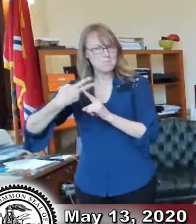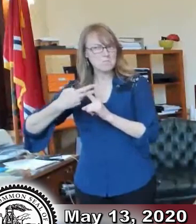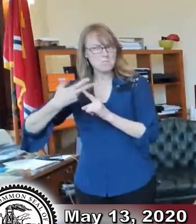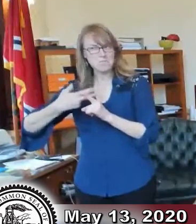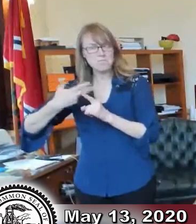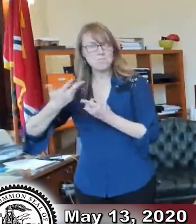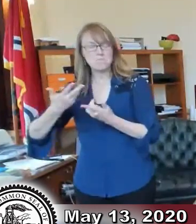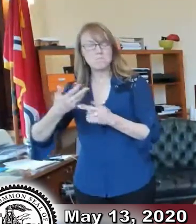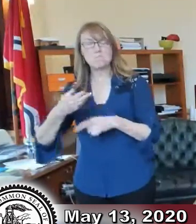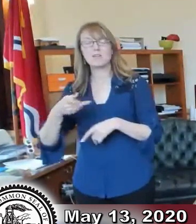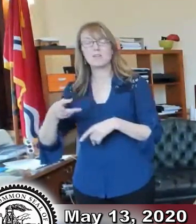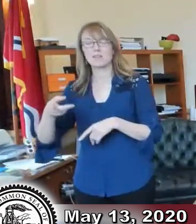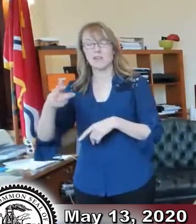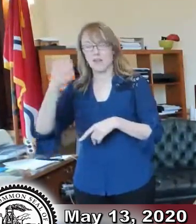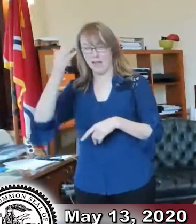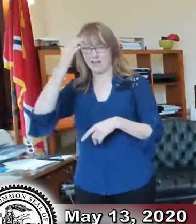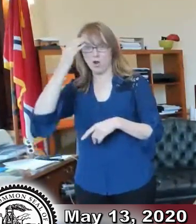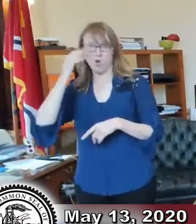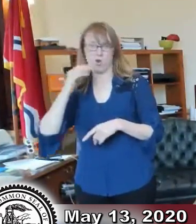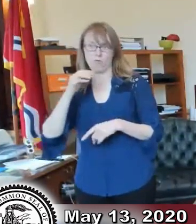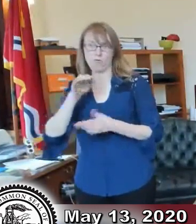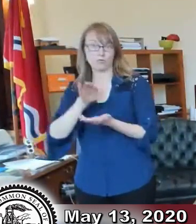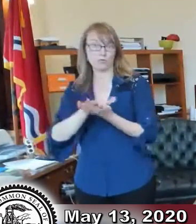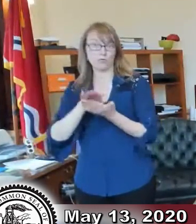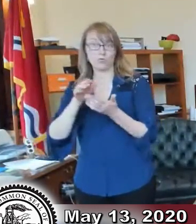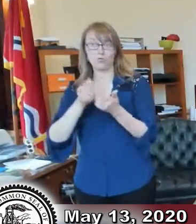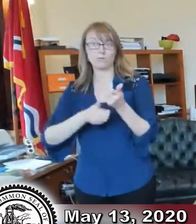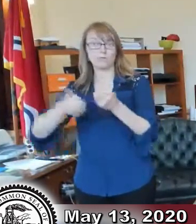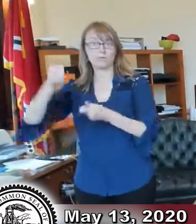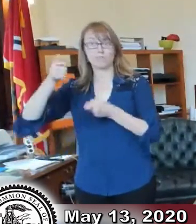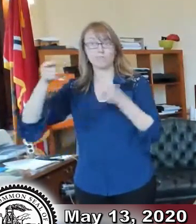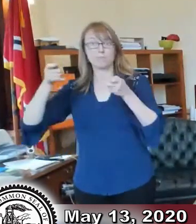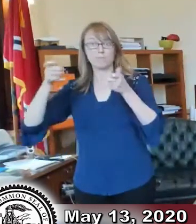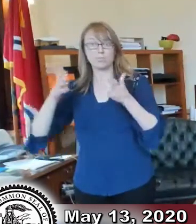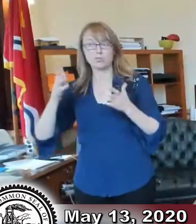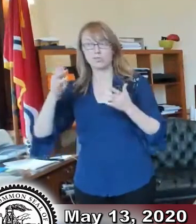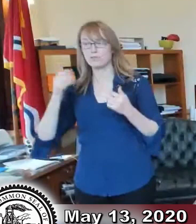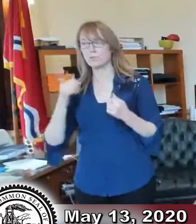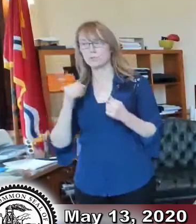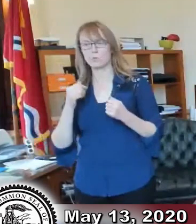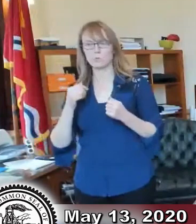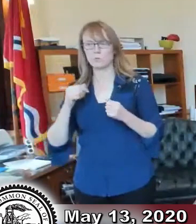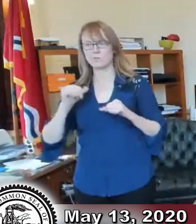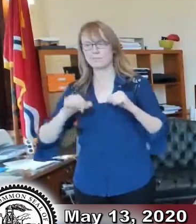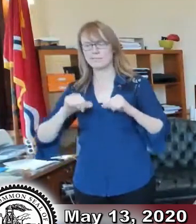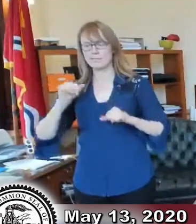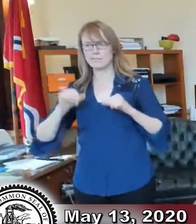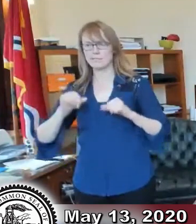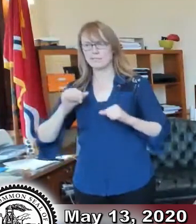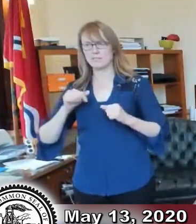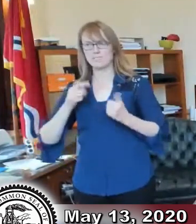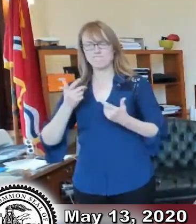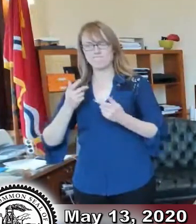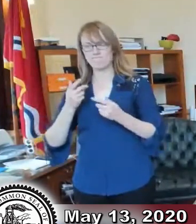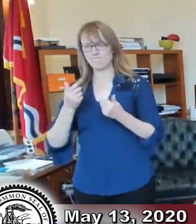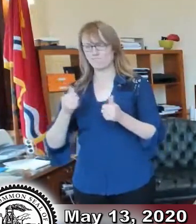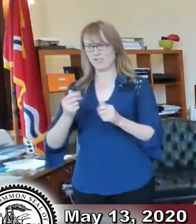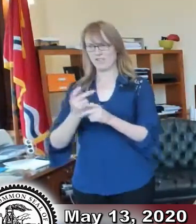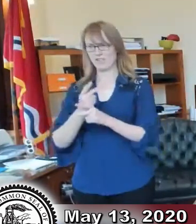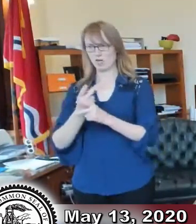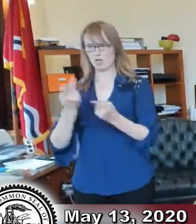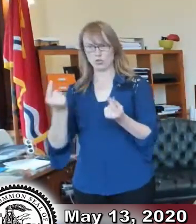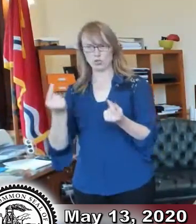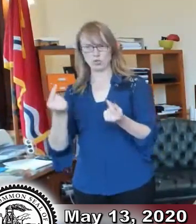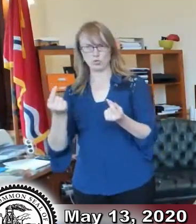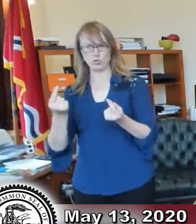struggling with that decision, and most of them are waiting to see what happens in the next month or two before they